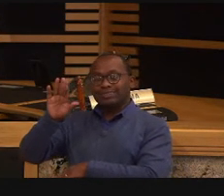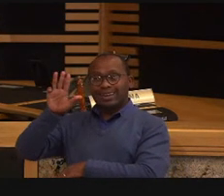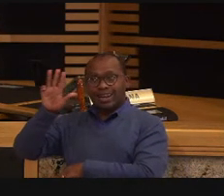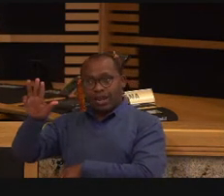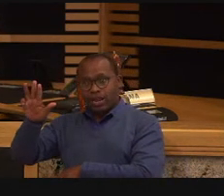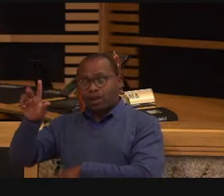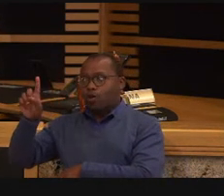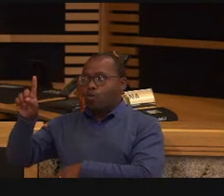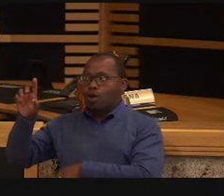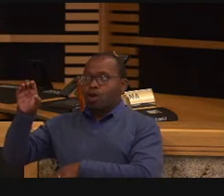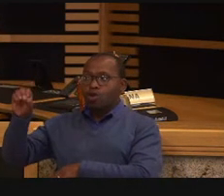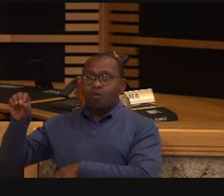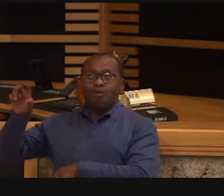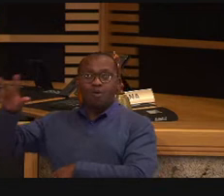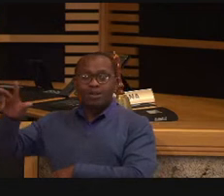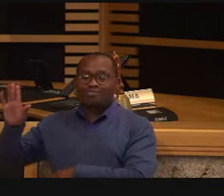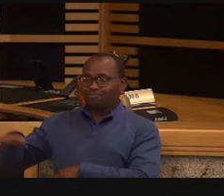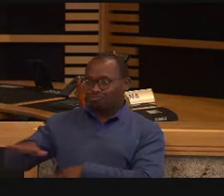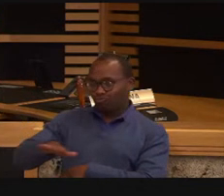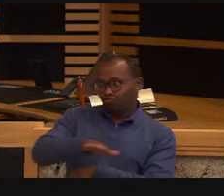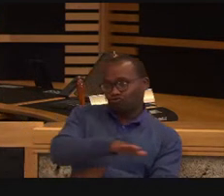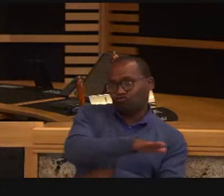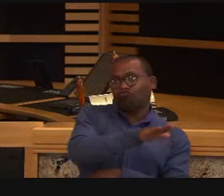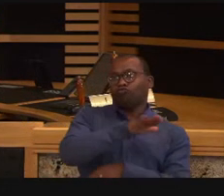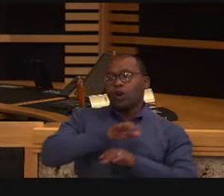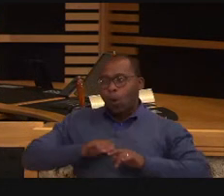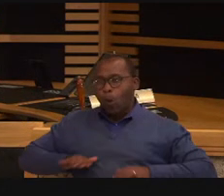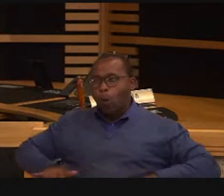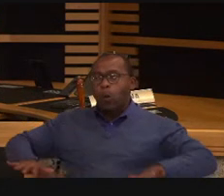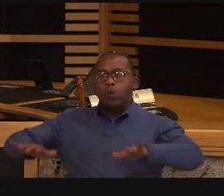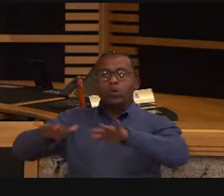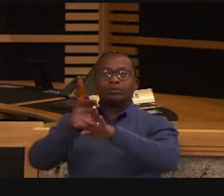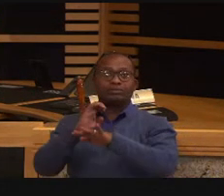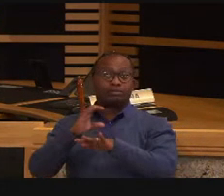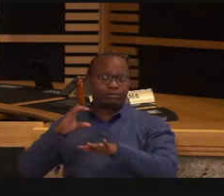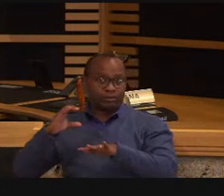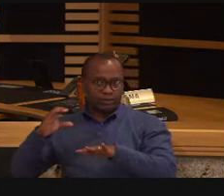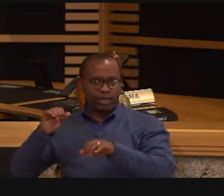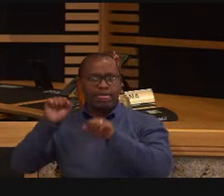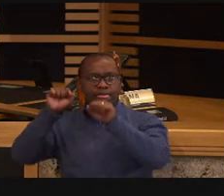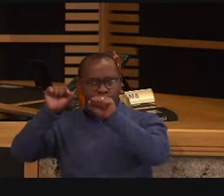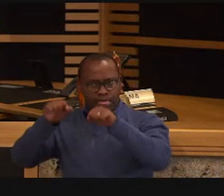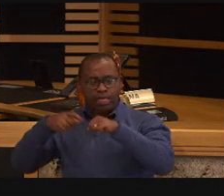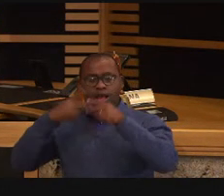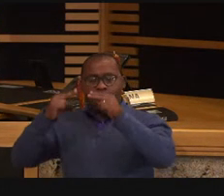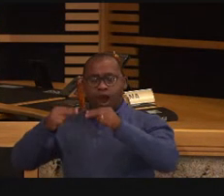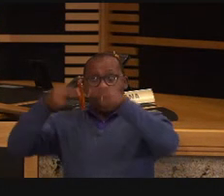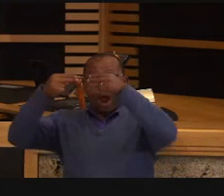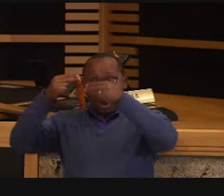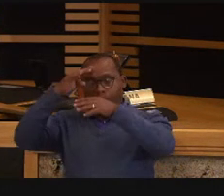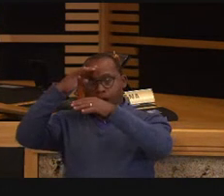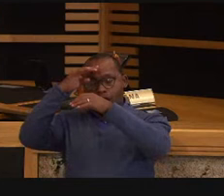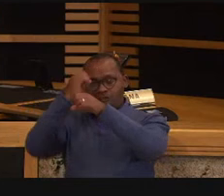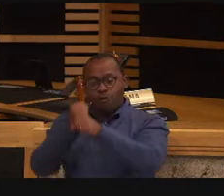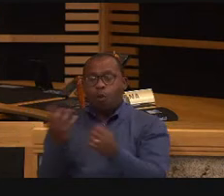1,639,108 learners in the province. We are focusing on primary, as I've said, and also special schools.